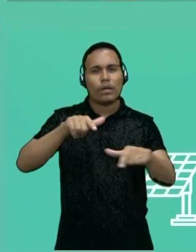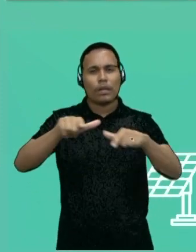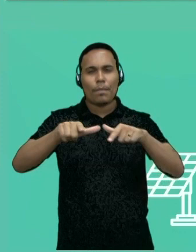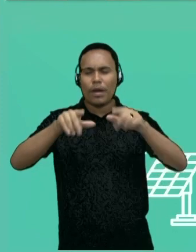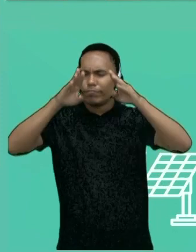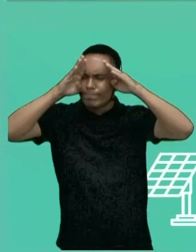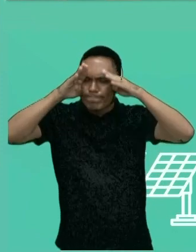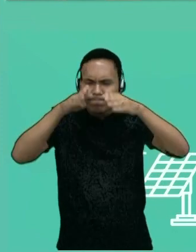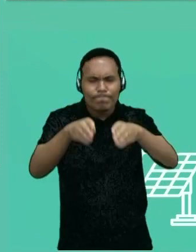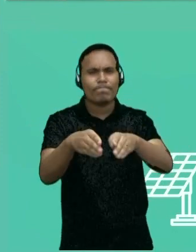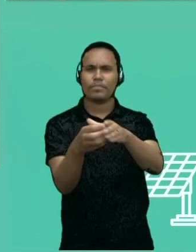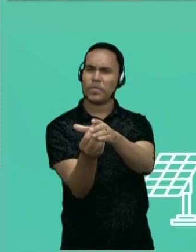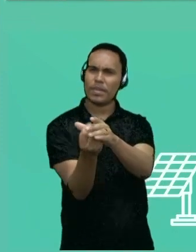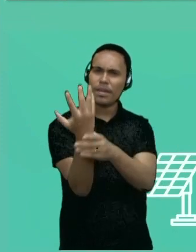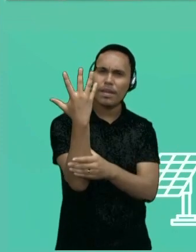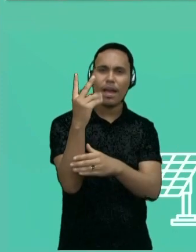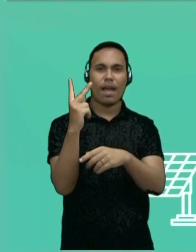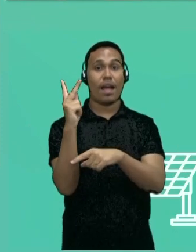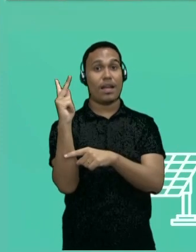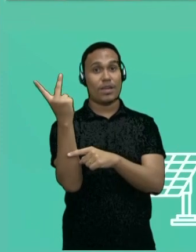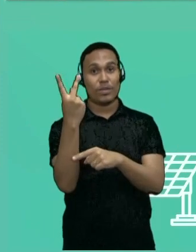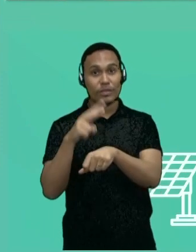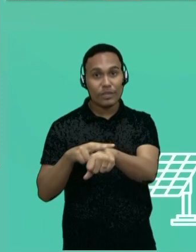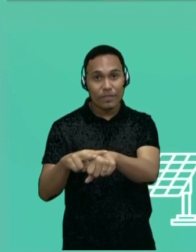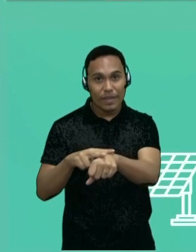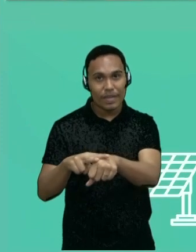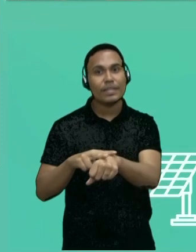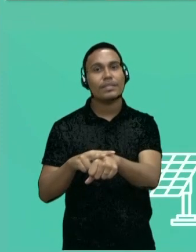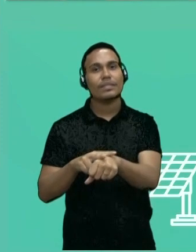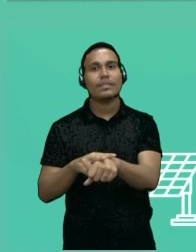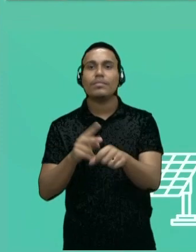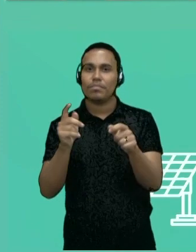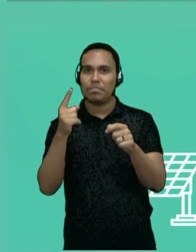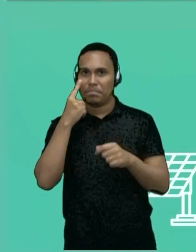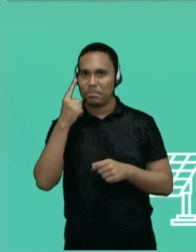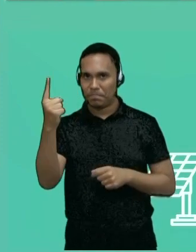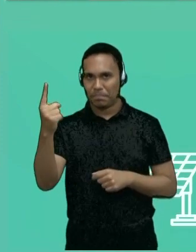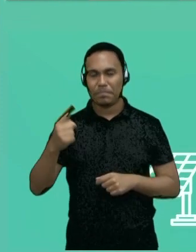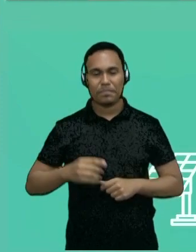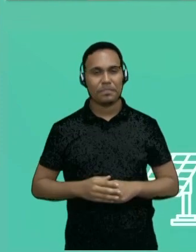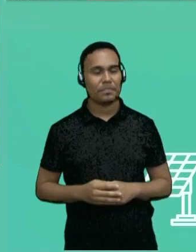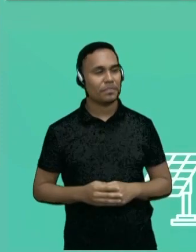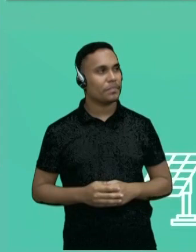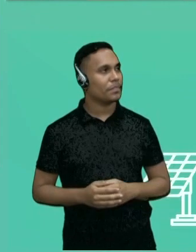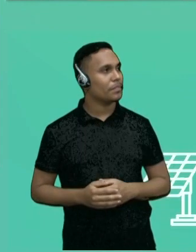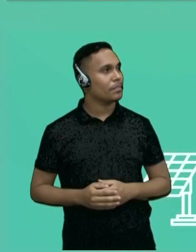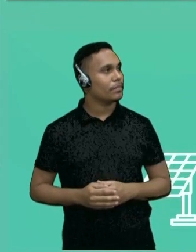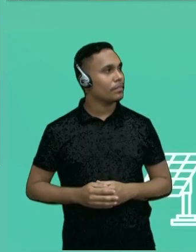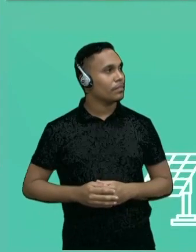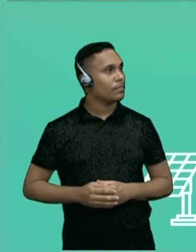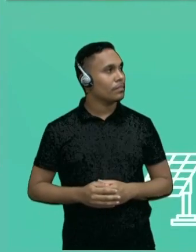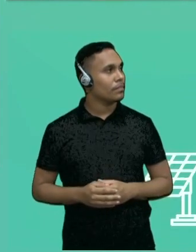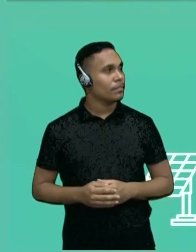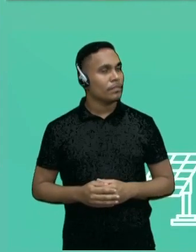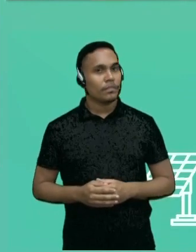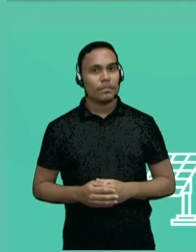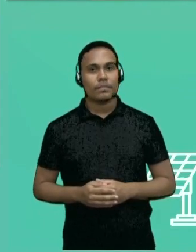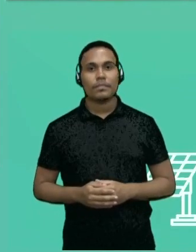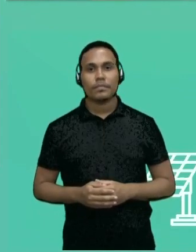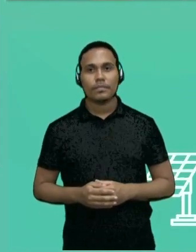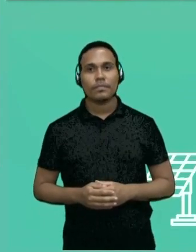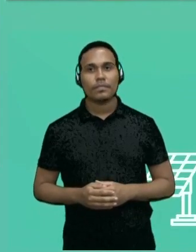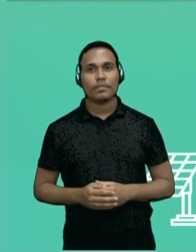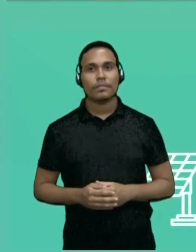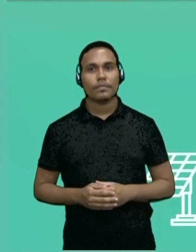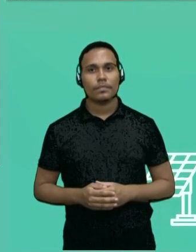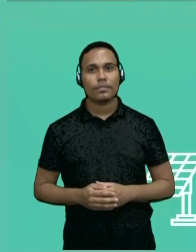and development, and that would be the likes of Protium, and apologies, my slide just skipped, the likes of Protium and Octopus